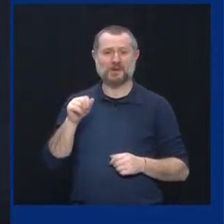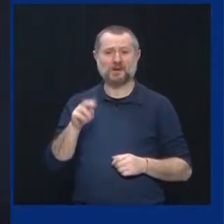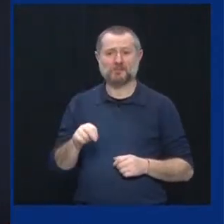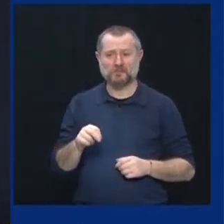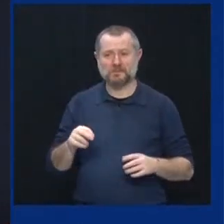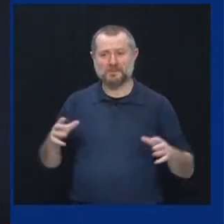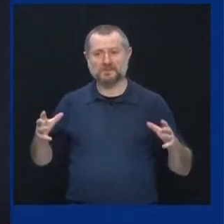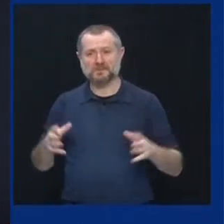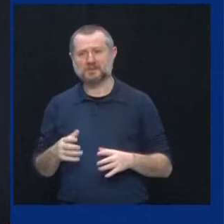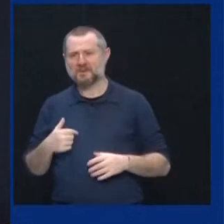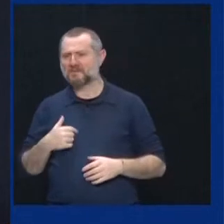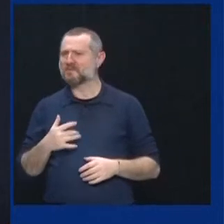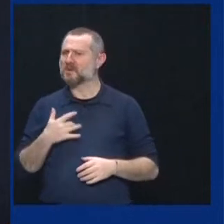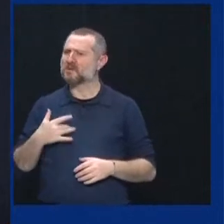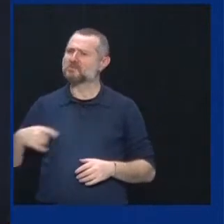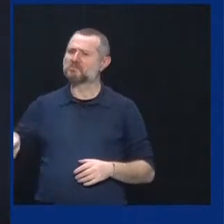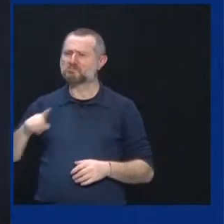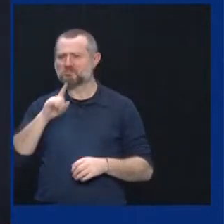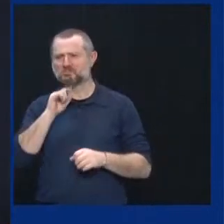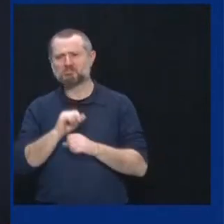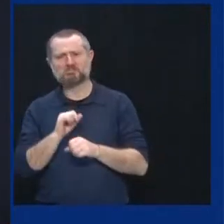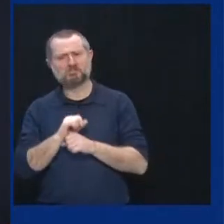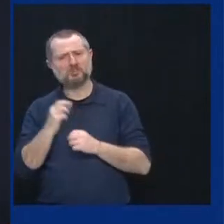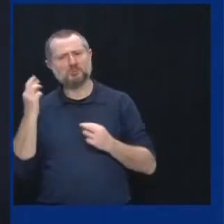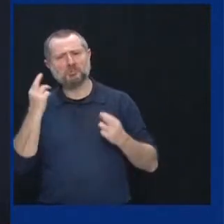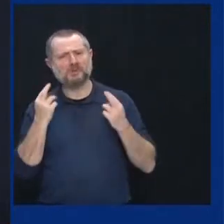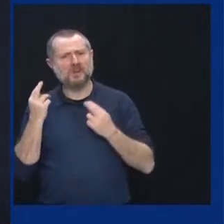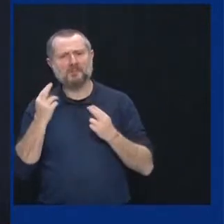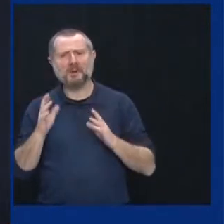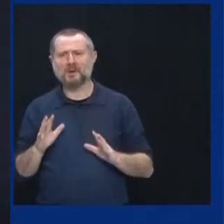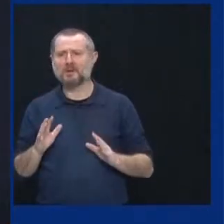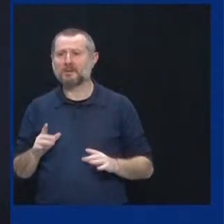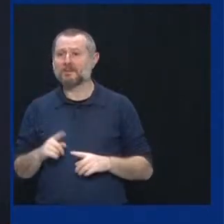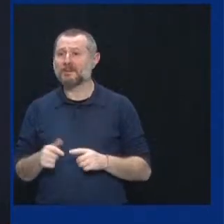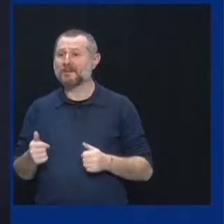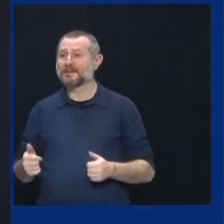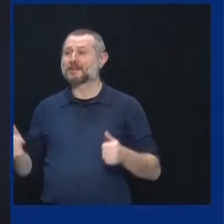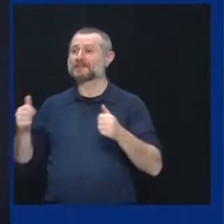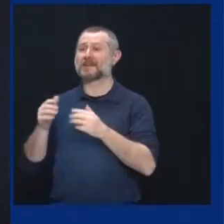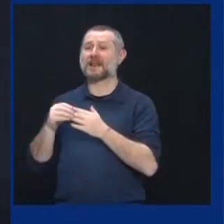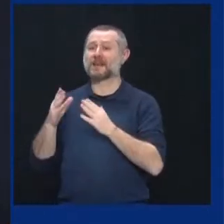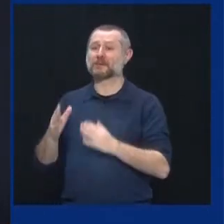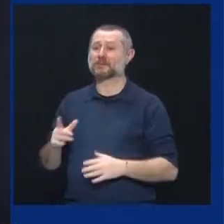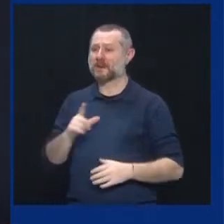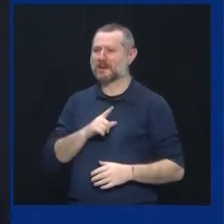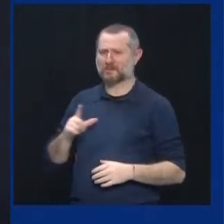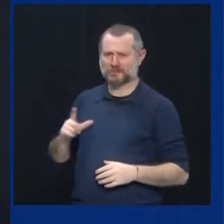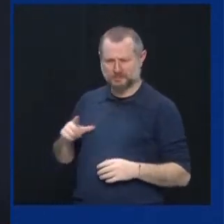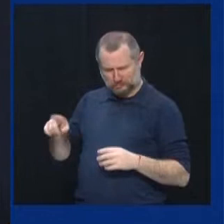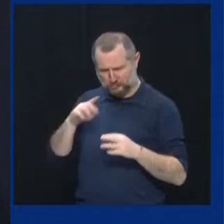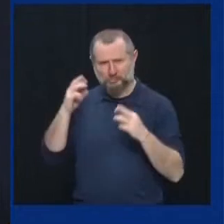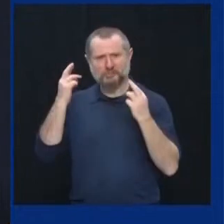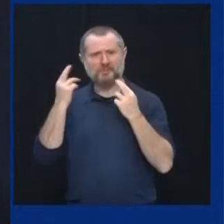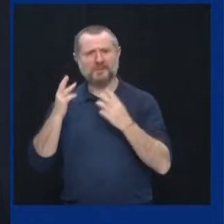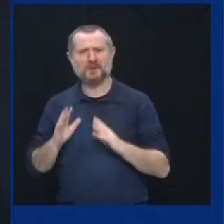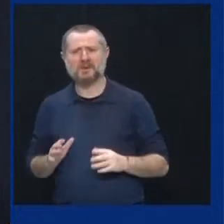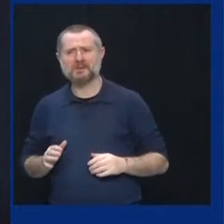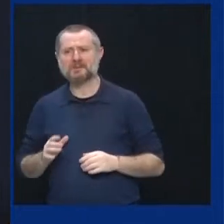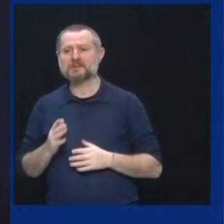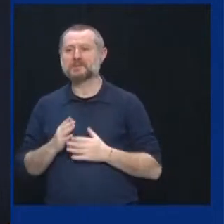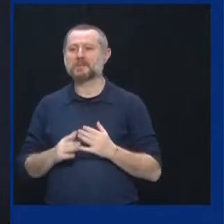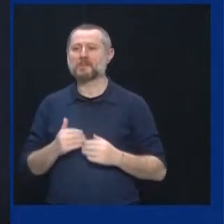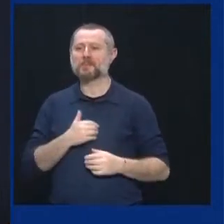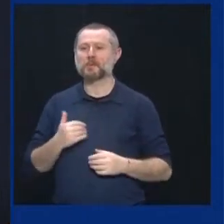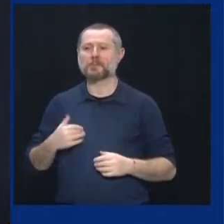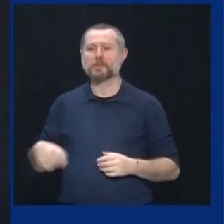actually reasonable. And I think the leadership was reasonable. I think you have some members who